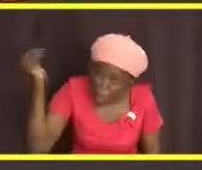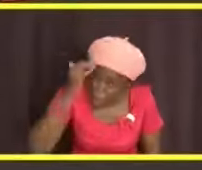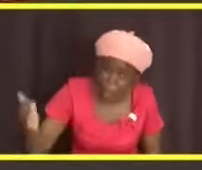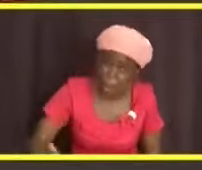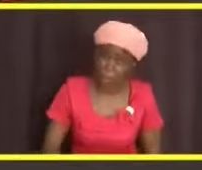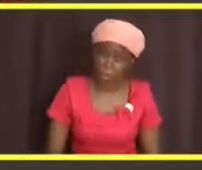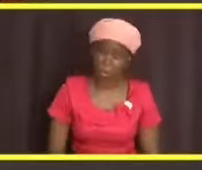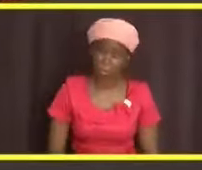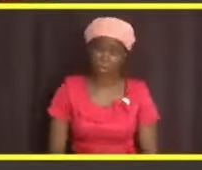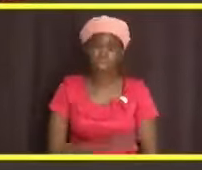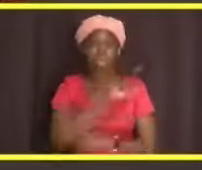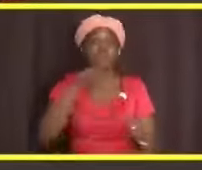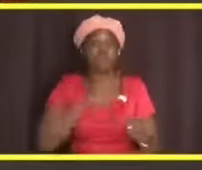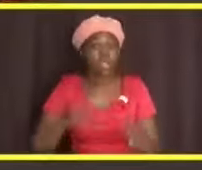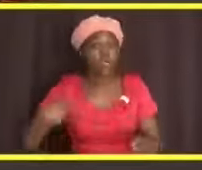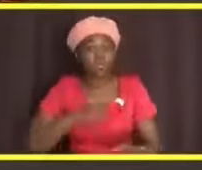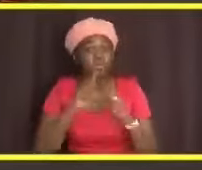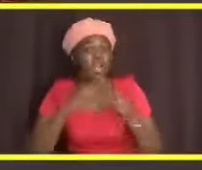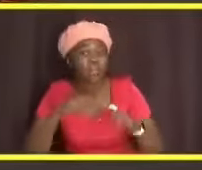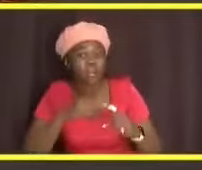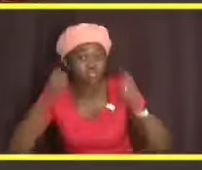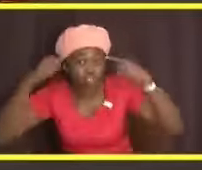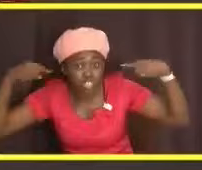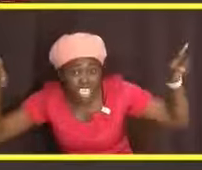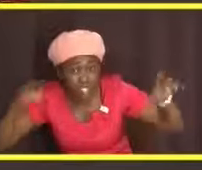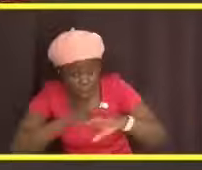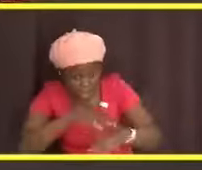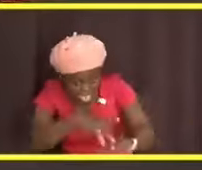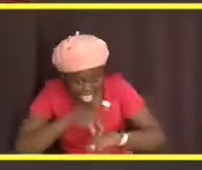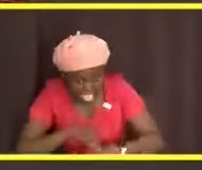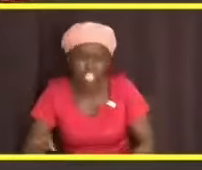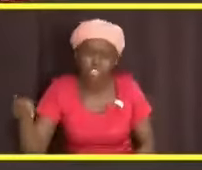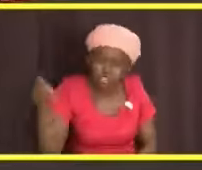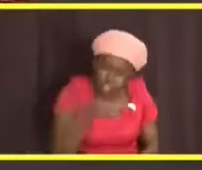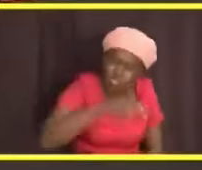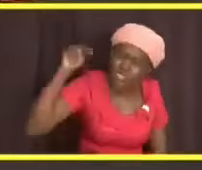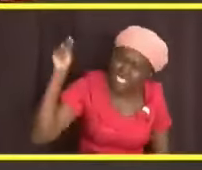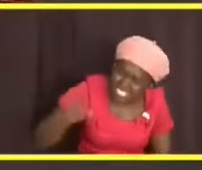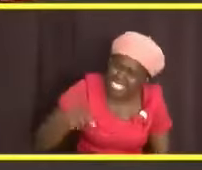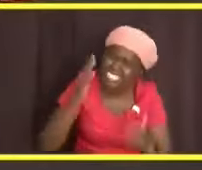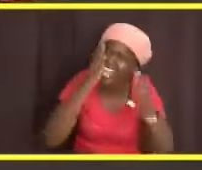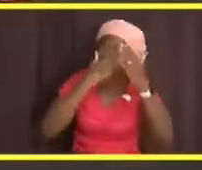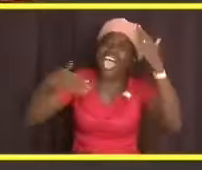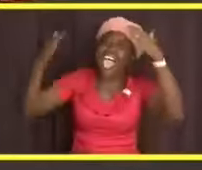But when we talk about succeeding on earth, you need heaven.